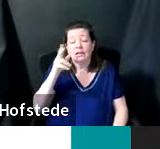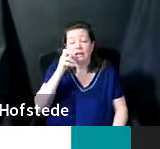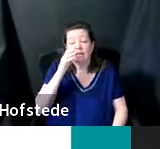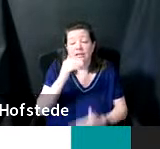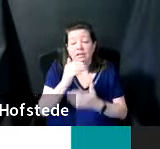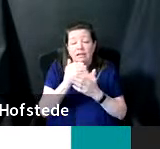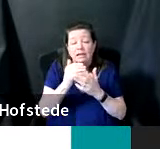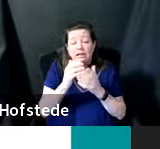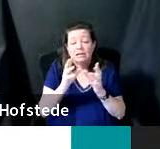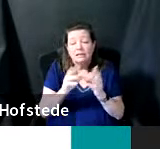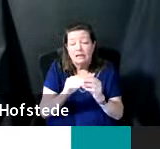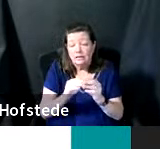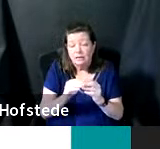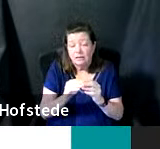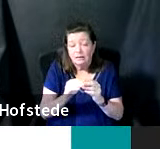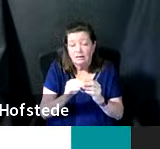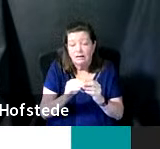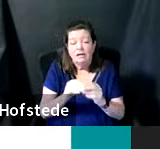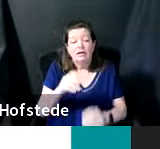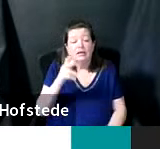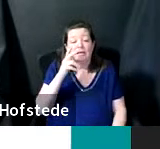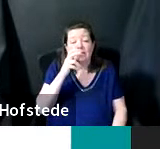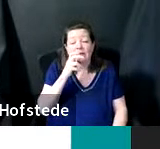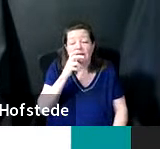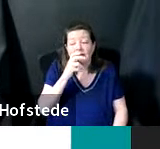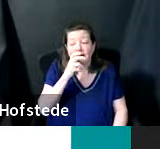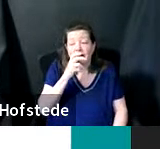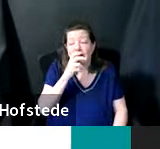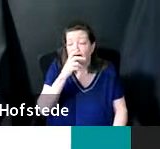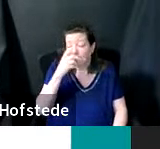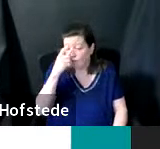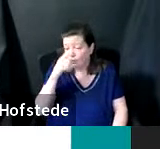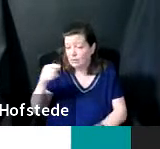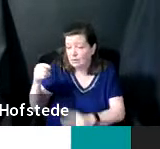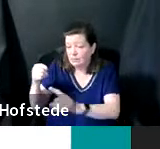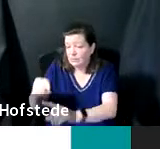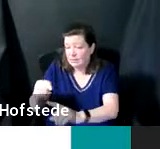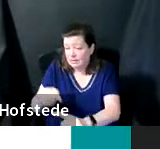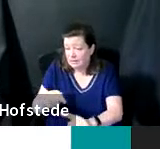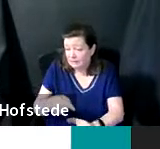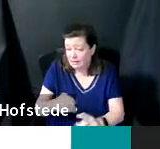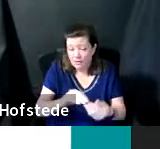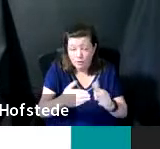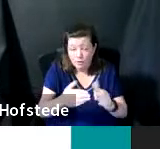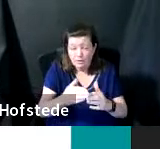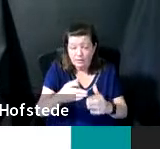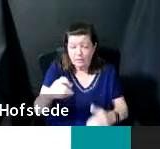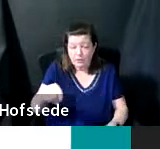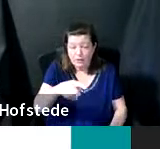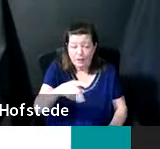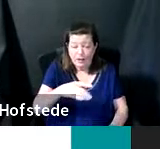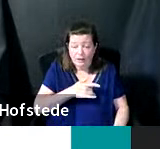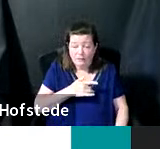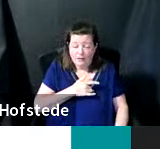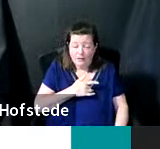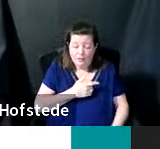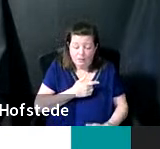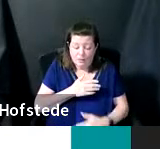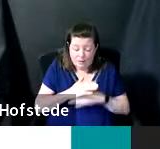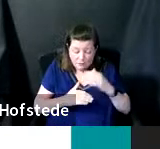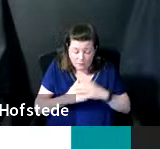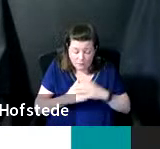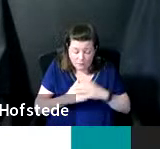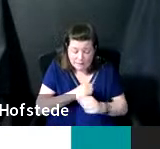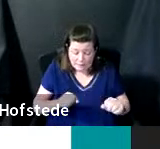that are directed towards specific communities, so folks can feel comfortable and safe expressing their needs or